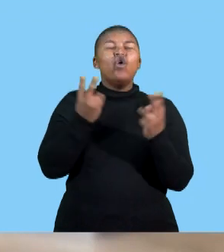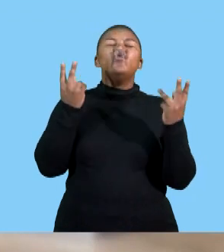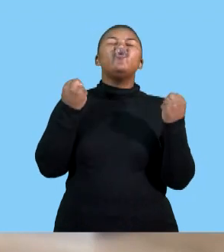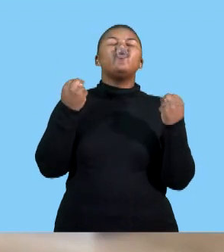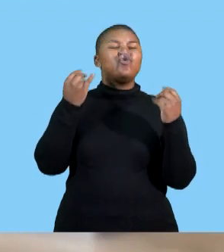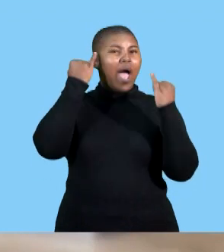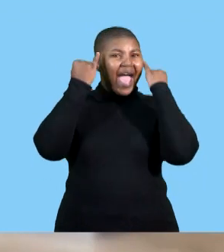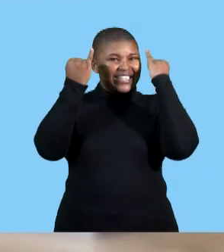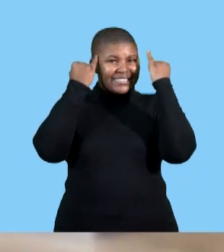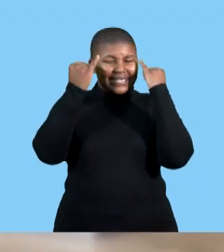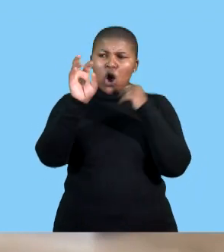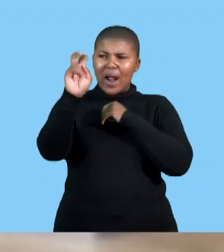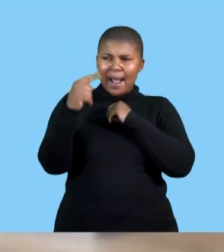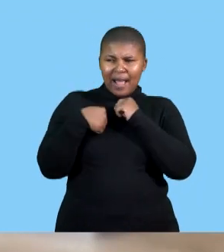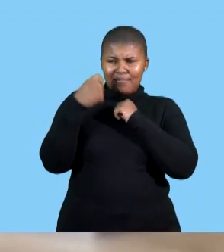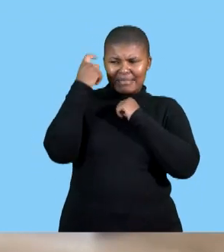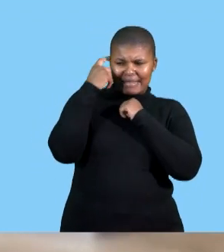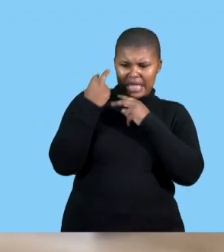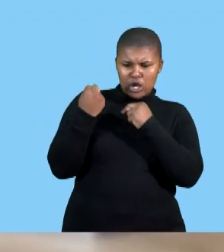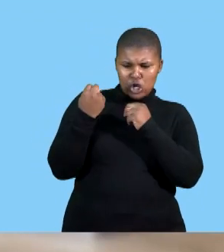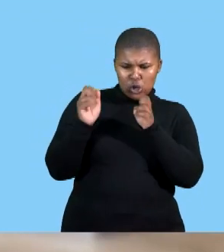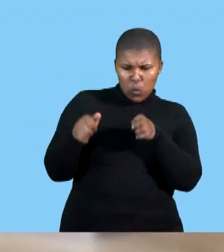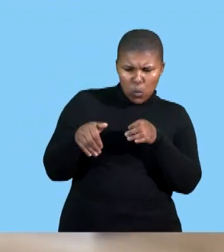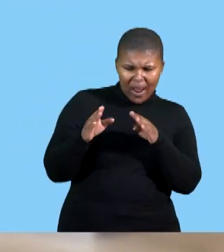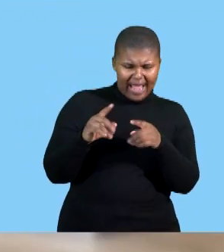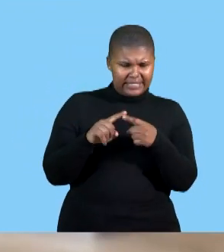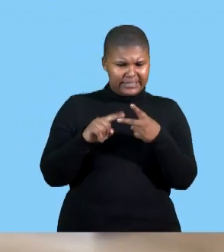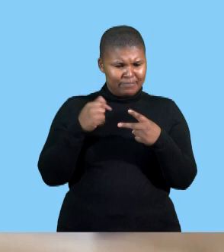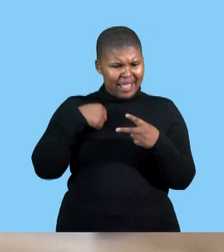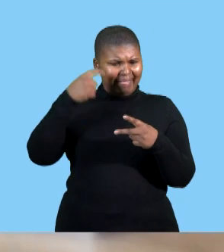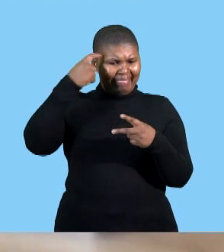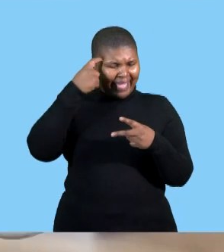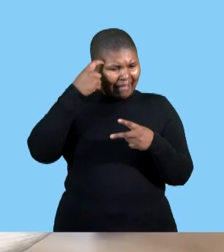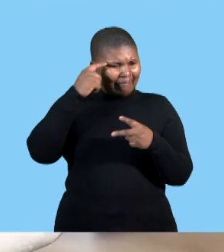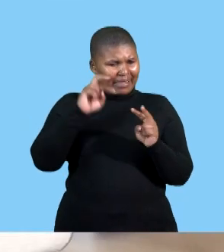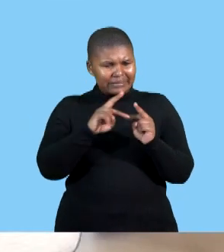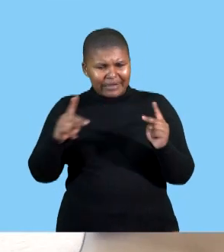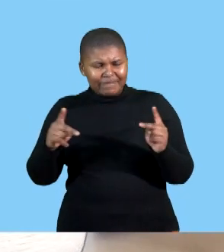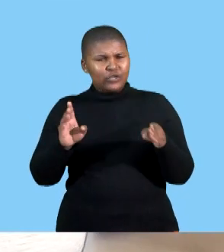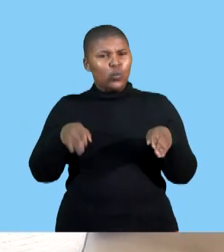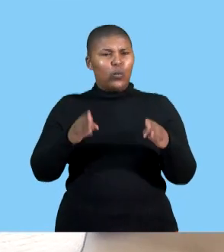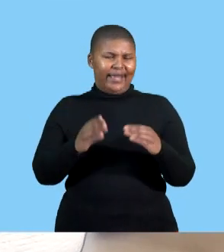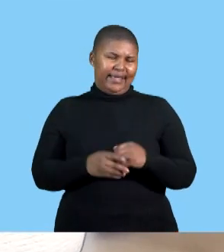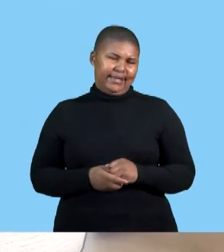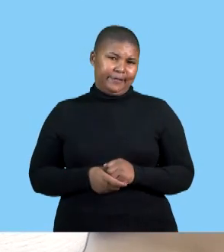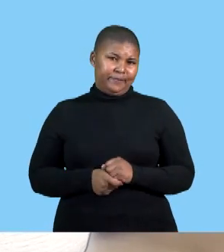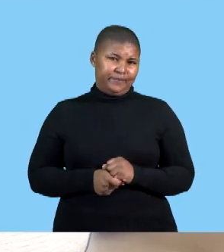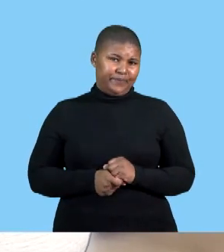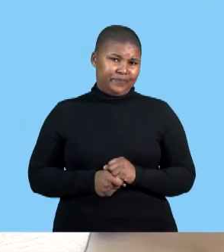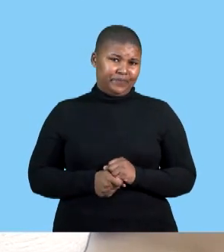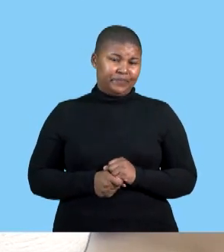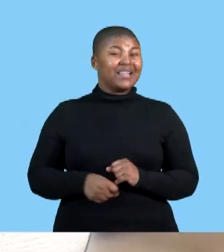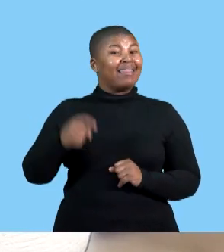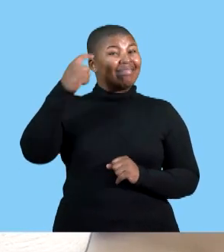is the word that you're going to use to say, I'm thinking innovatively. I'm thinking original. Thinking in a way that